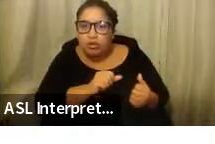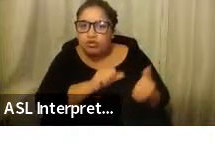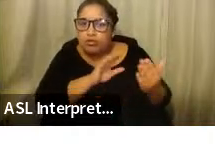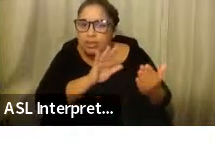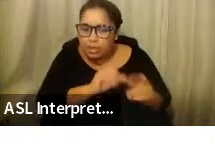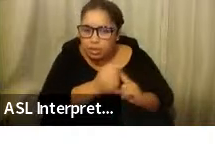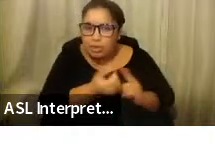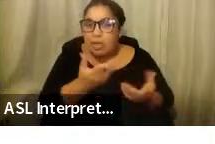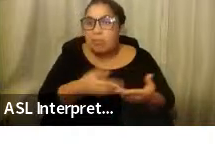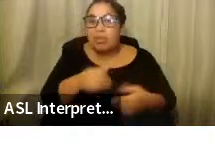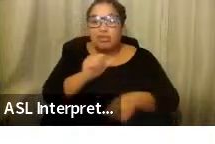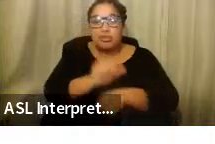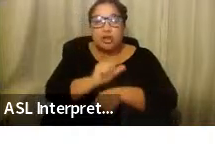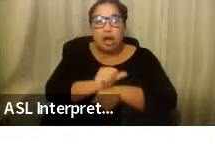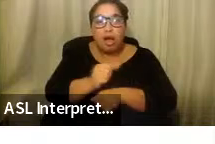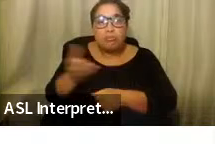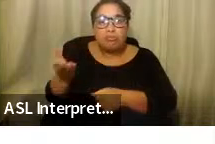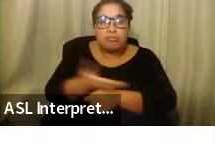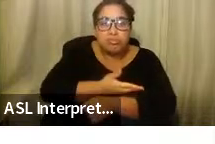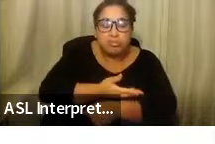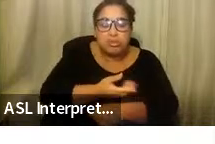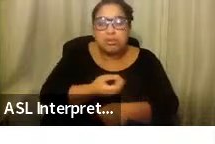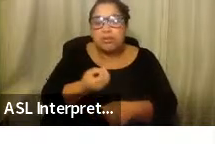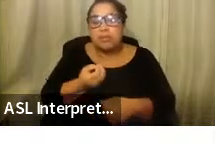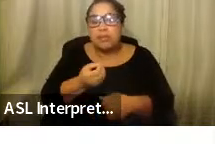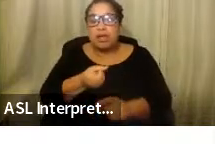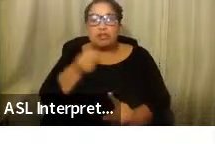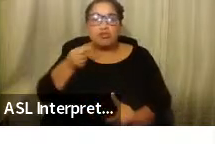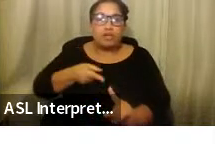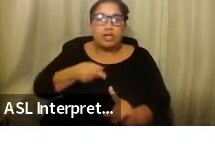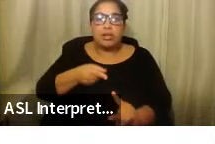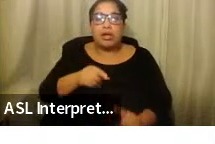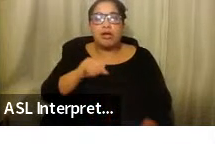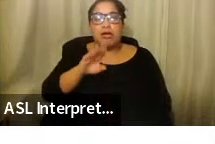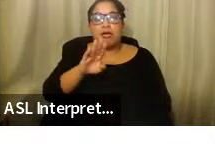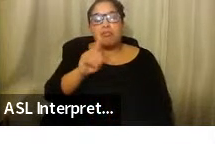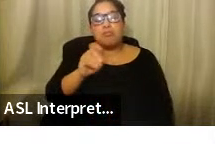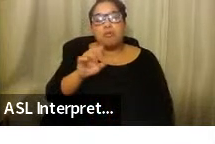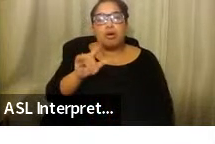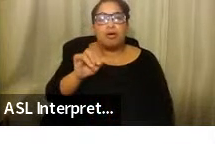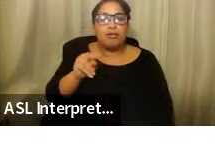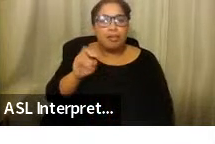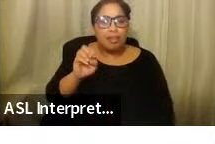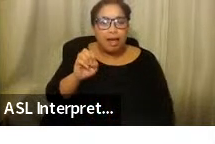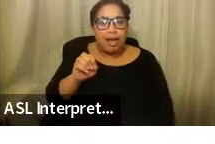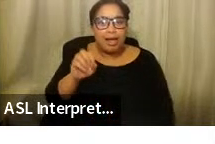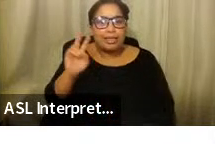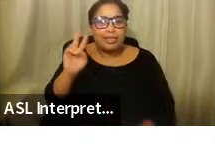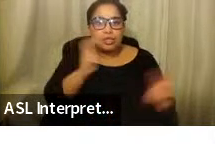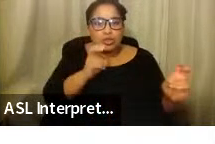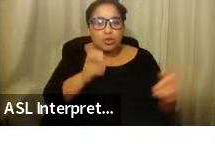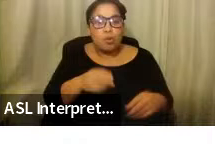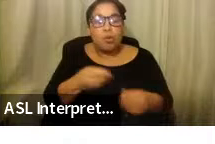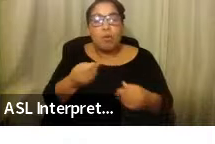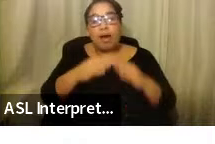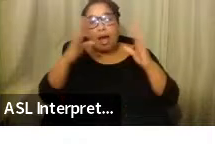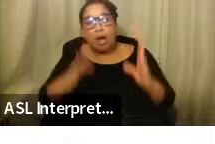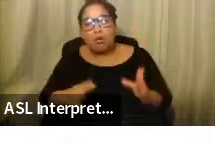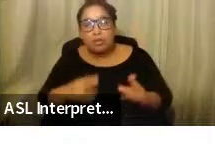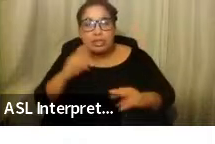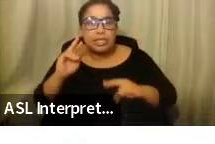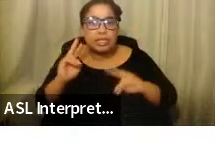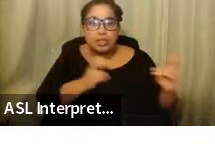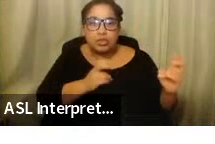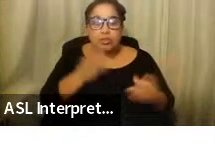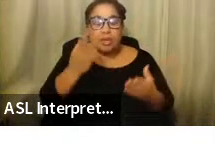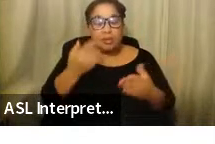their borderline issues. Maybe they're having housing issues. If you had someone who specialized in